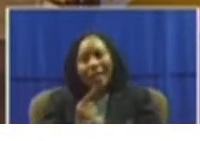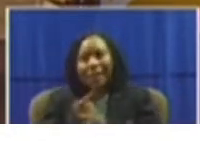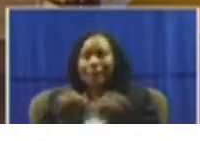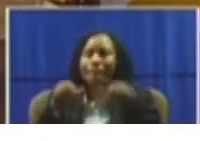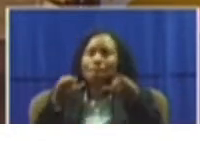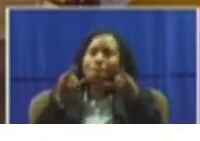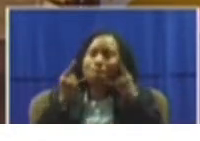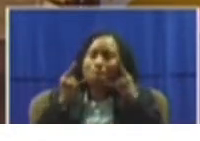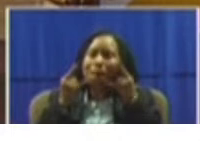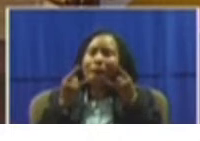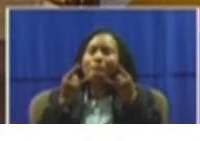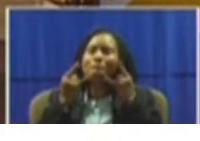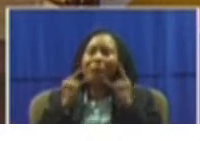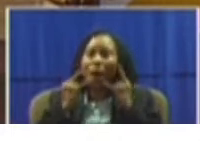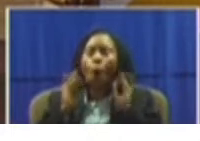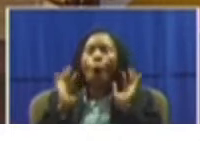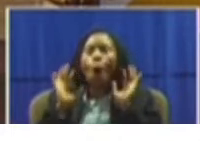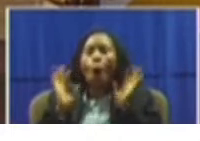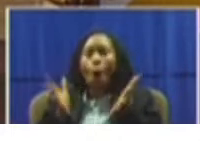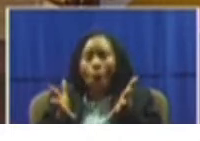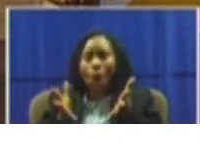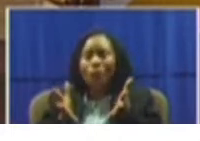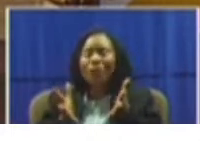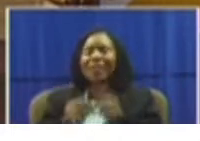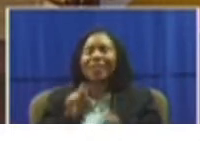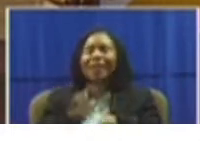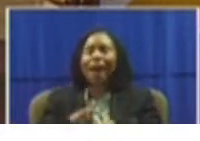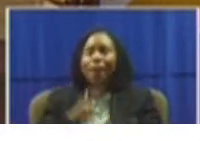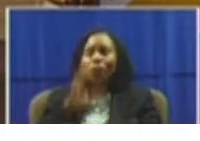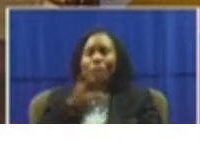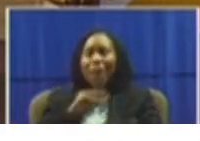on, not unless you are on the floor.